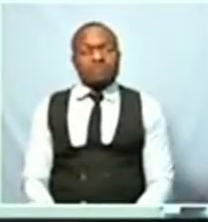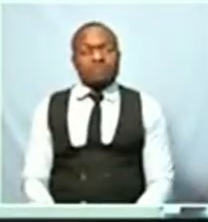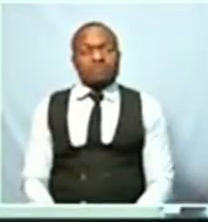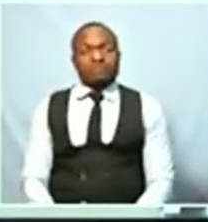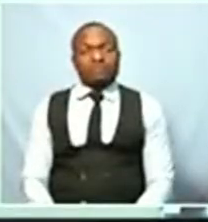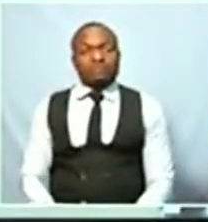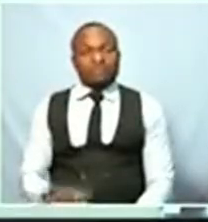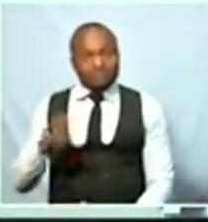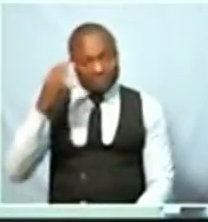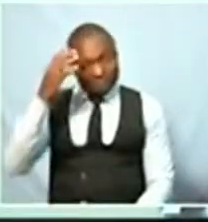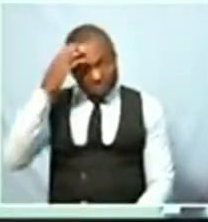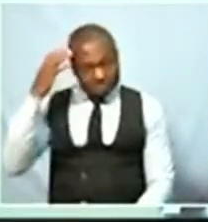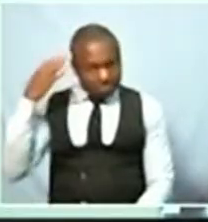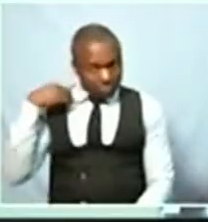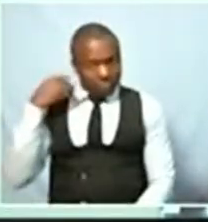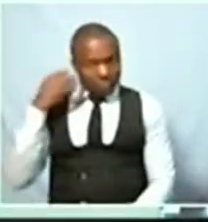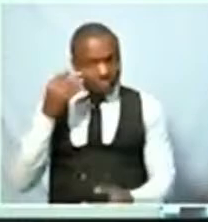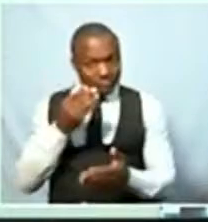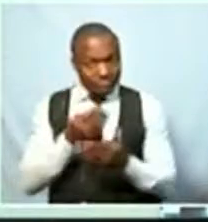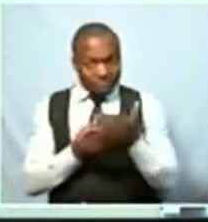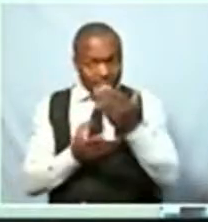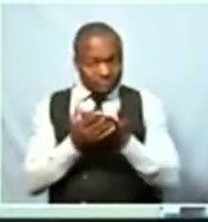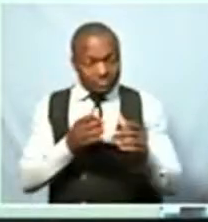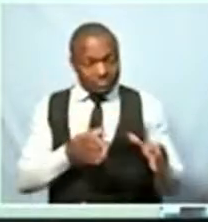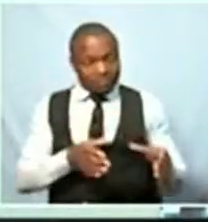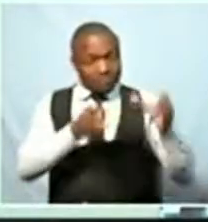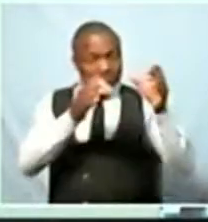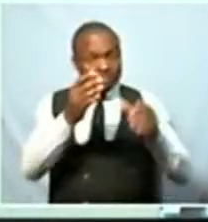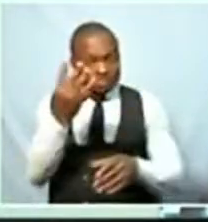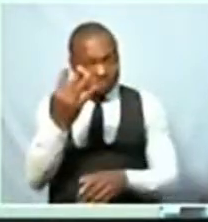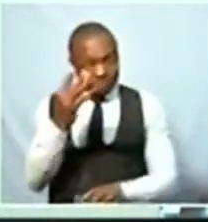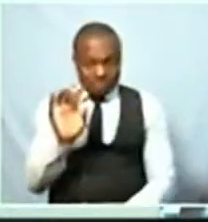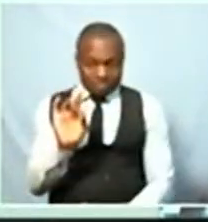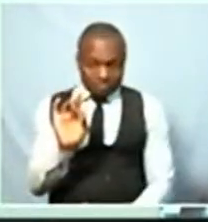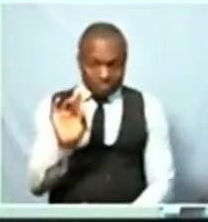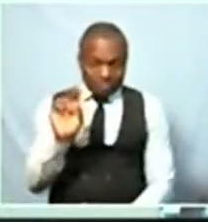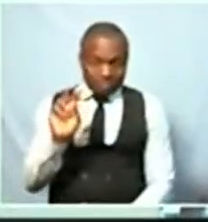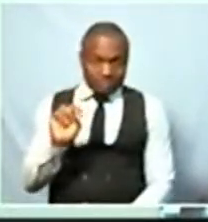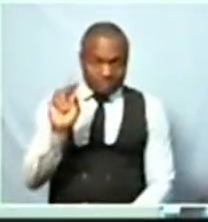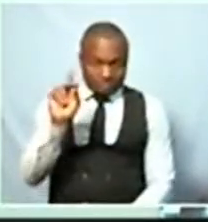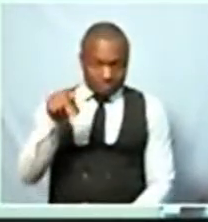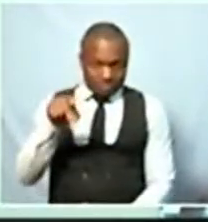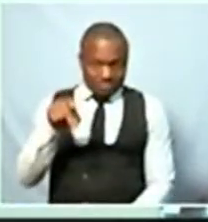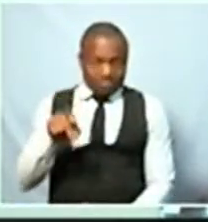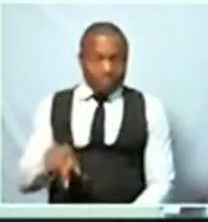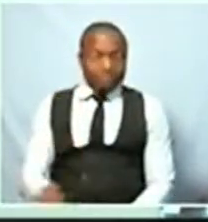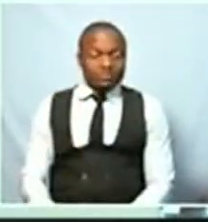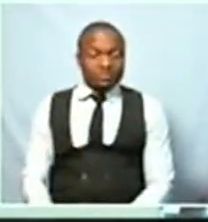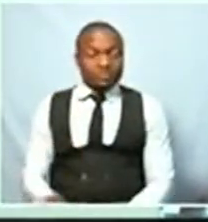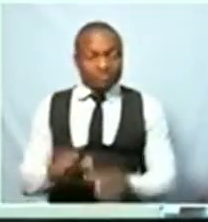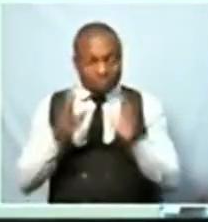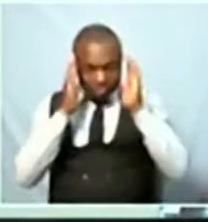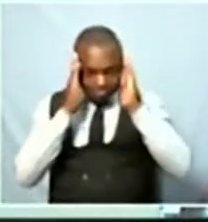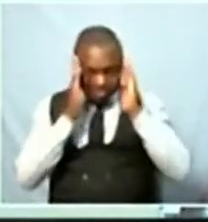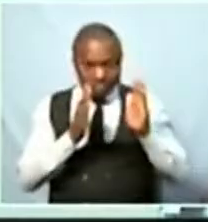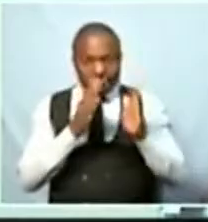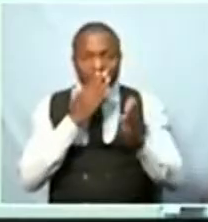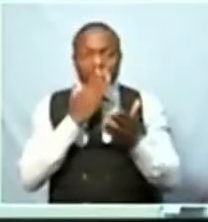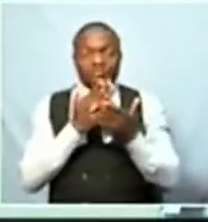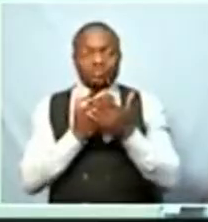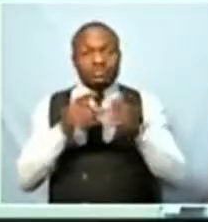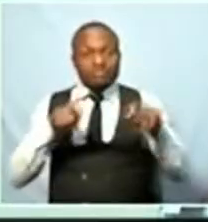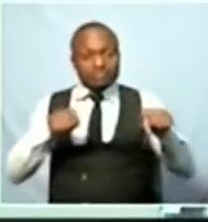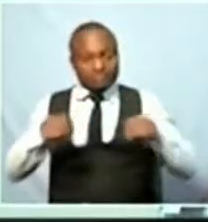The office contributes to pillar number 4 of the 8th National Development Plan, which focuses on good